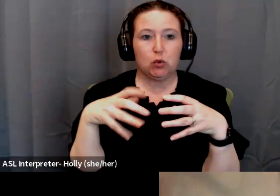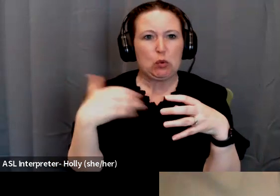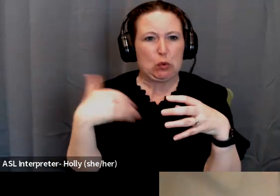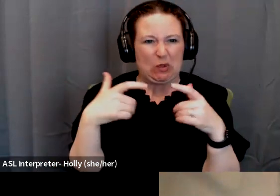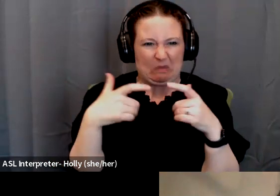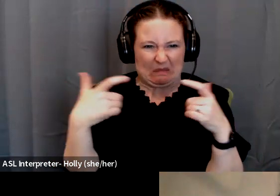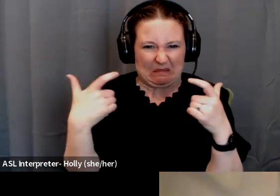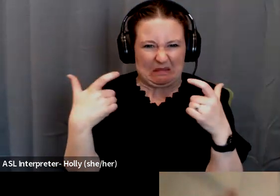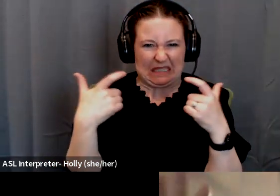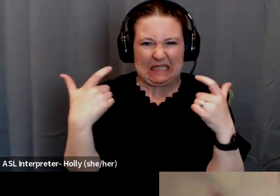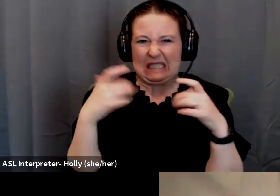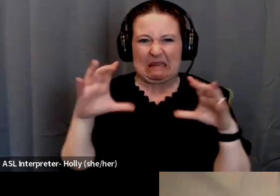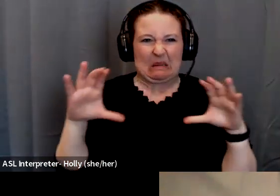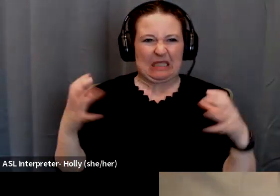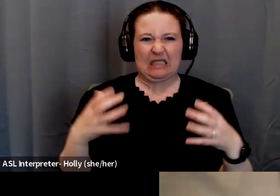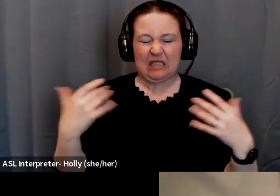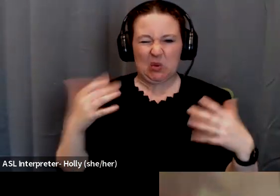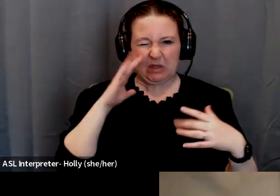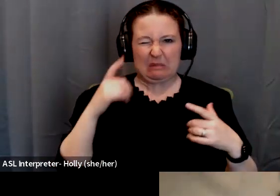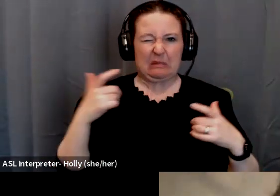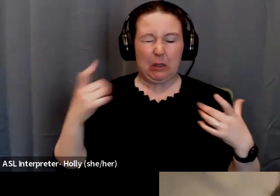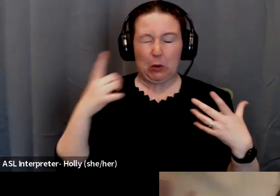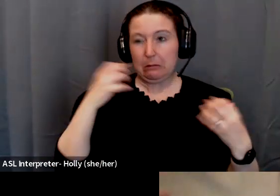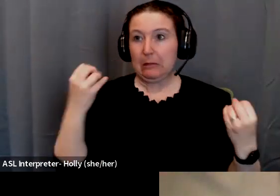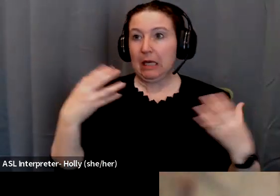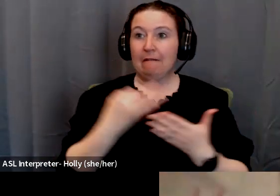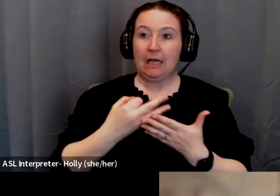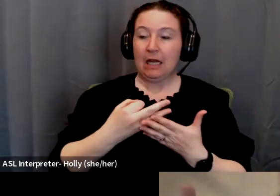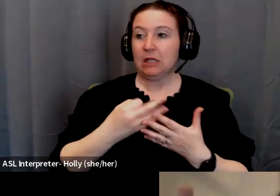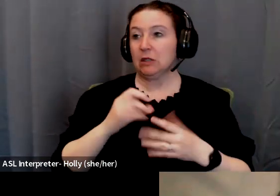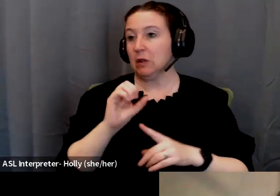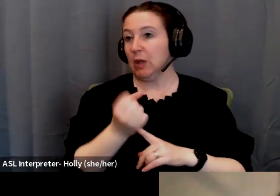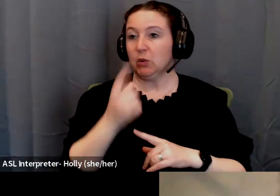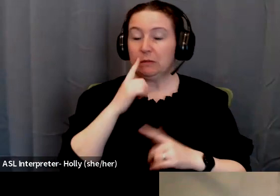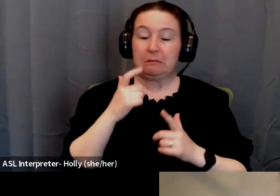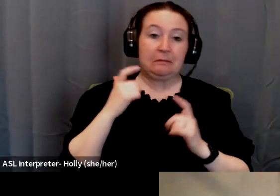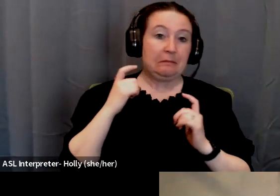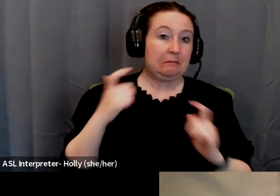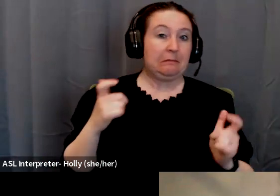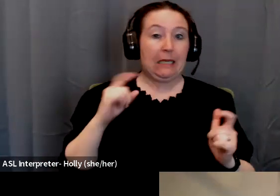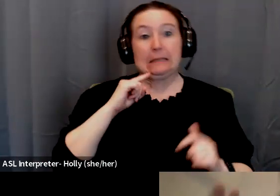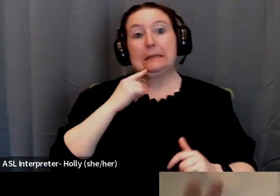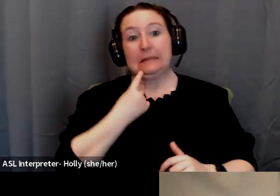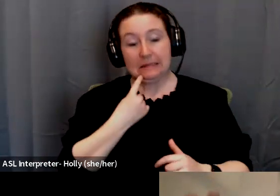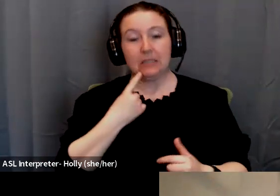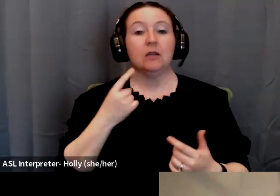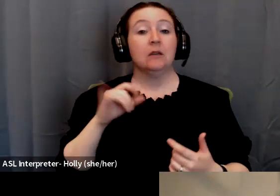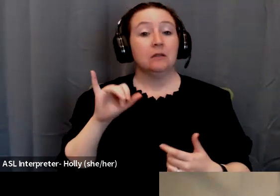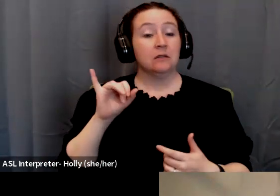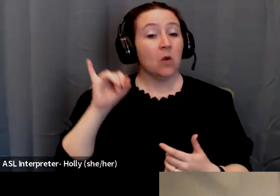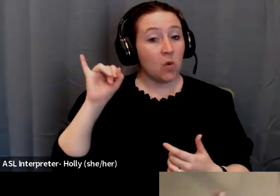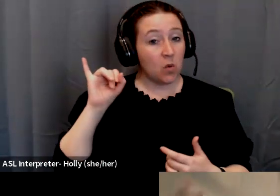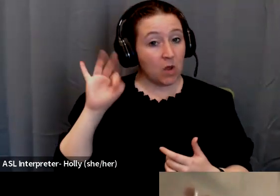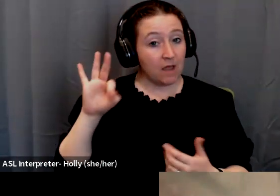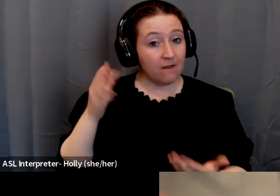be huge organizationally. It would just be huge. It'd have lots of financial ramifications. It'd be huge. If that motion came